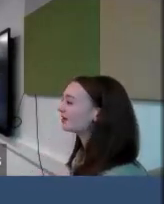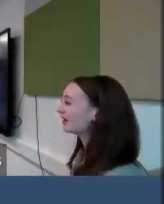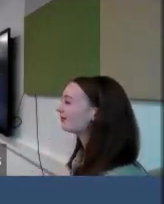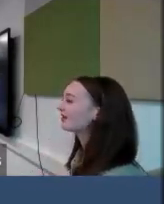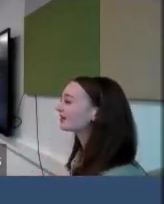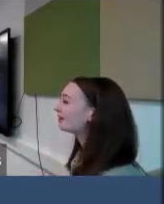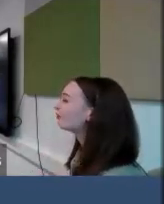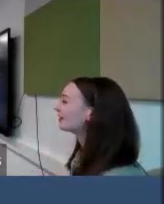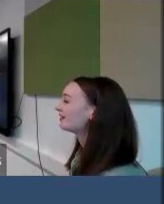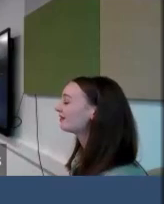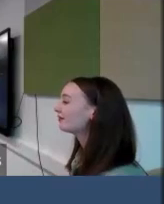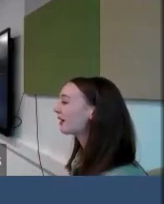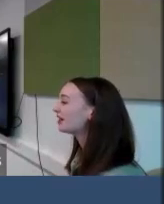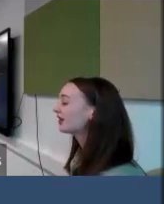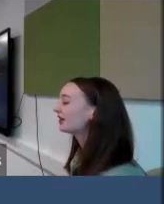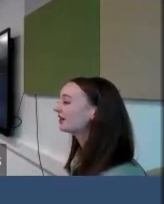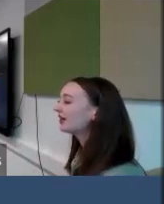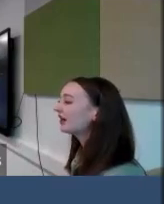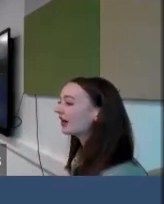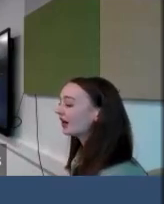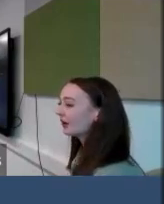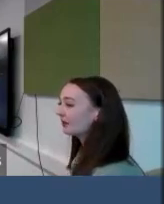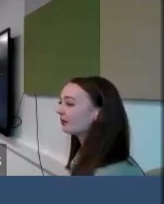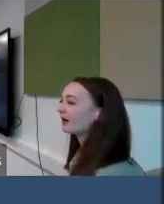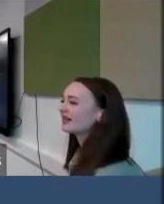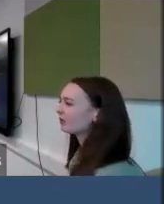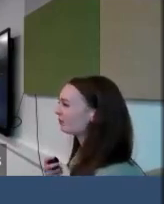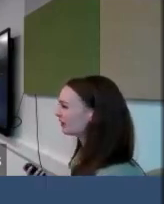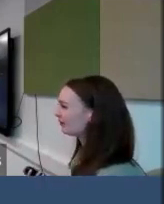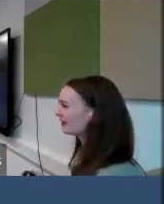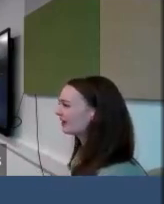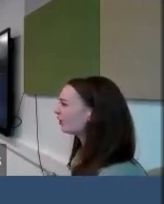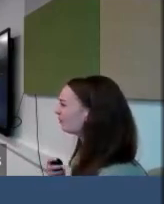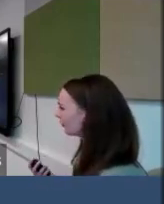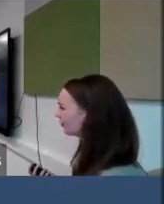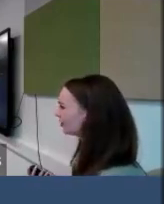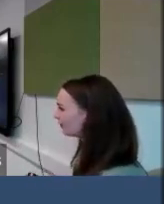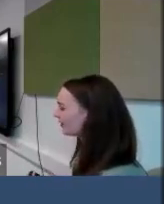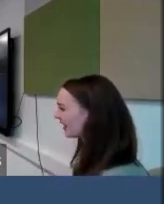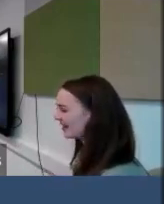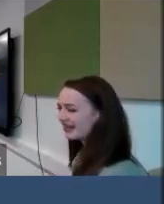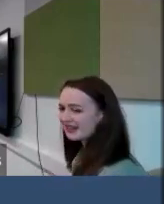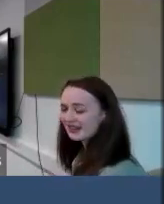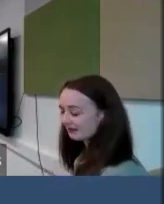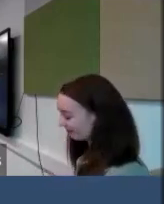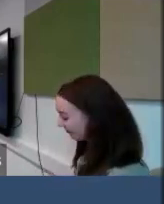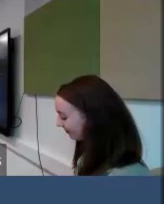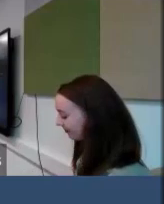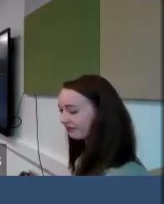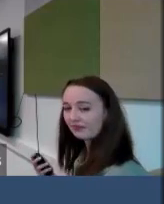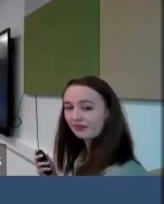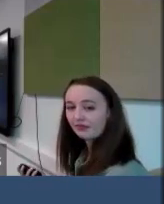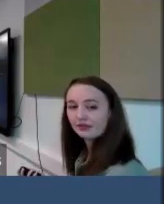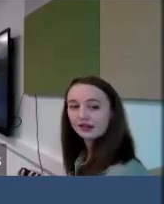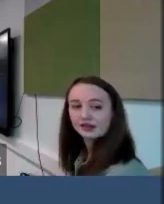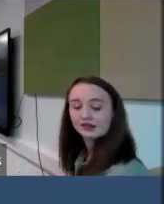helping them to deliver that same quality of information in a way that's more budget friendly or more suitable for their needs.